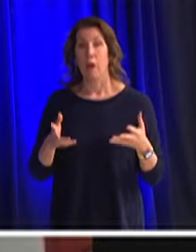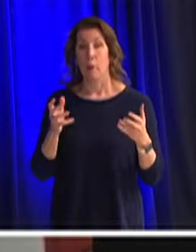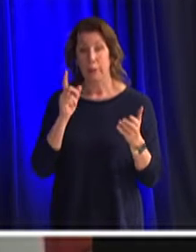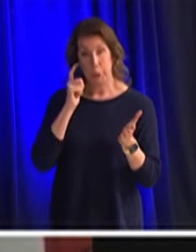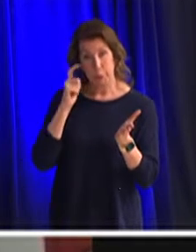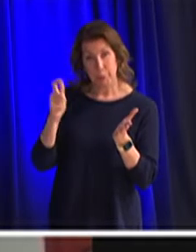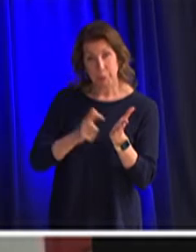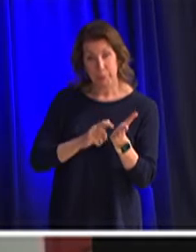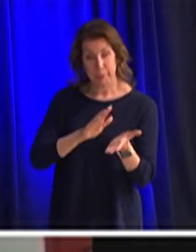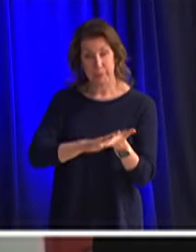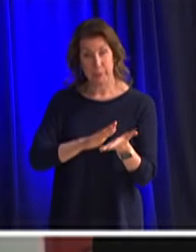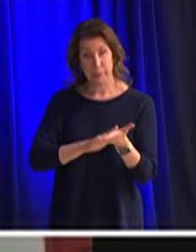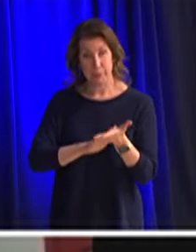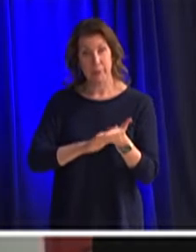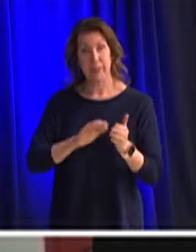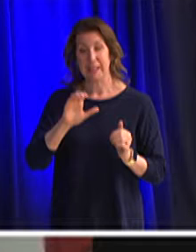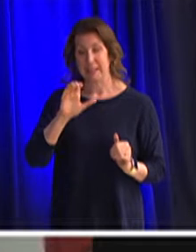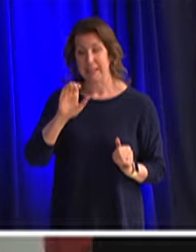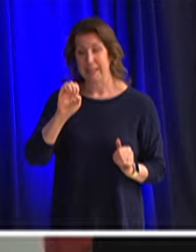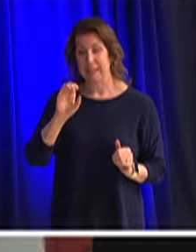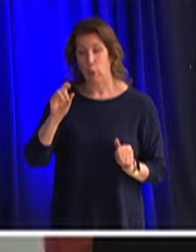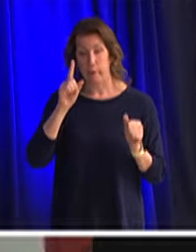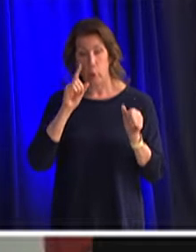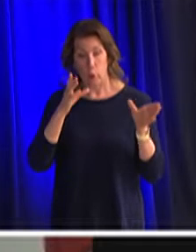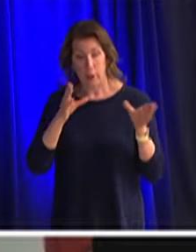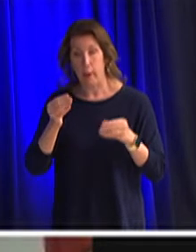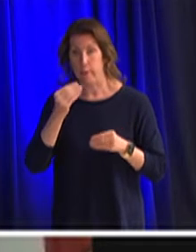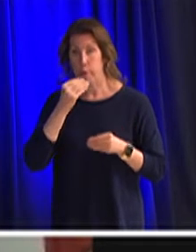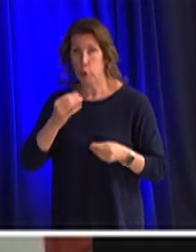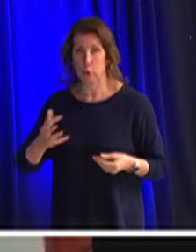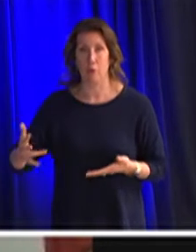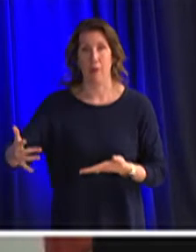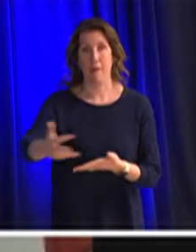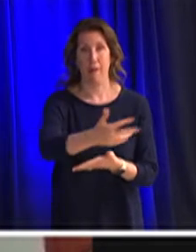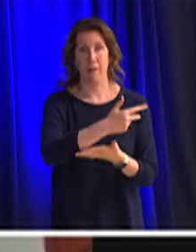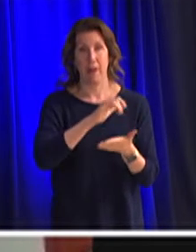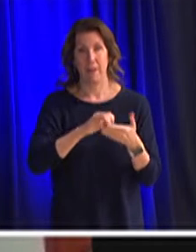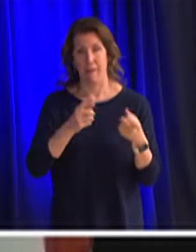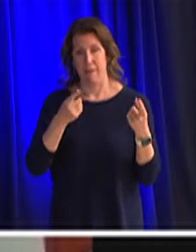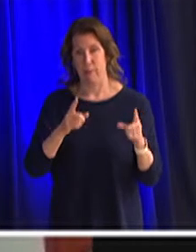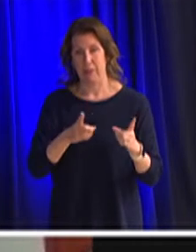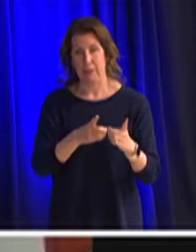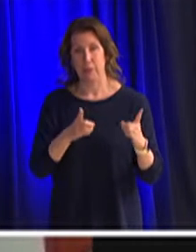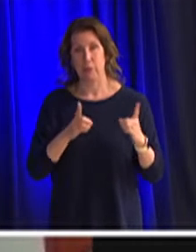acknowledge and thank CEO Thurmond for organizing the food drive that happened in District 1